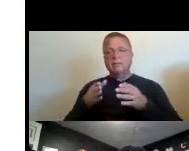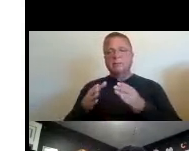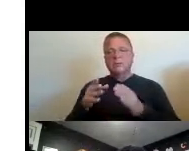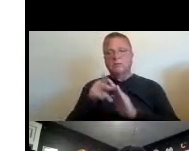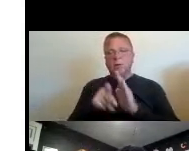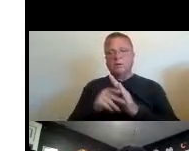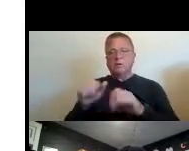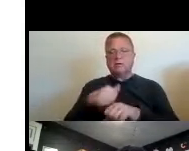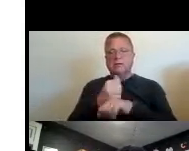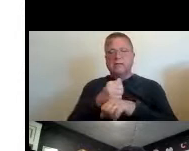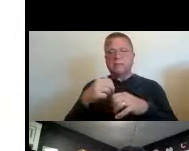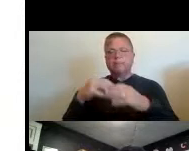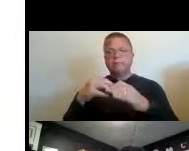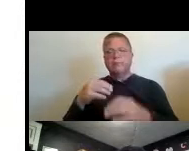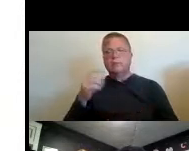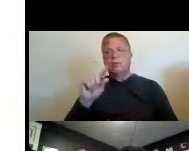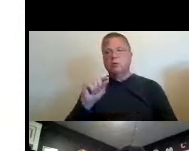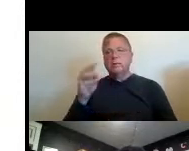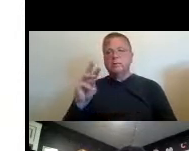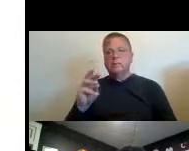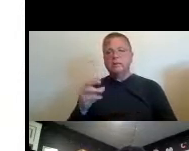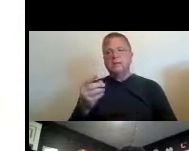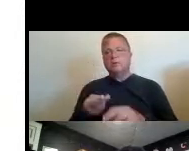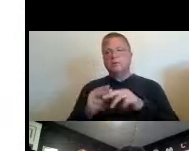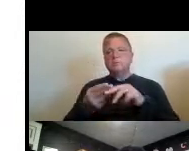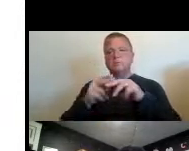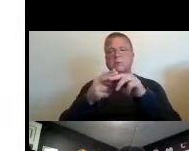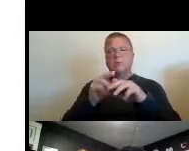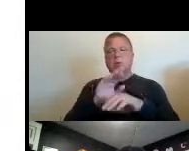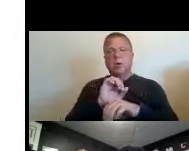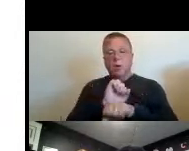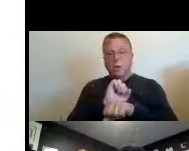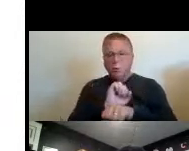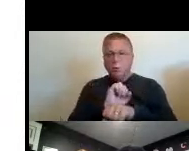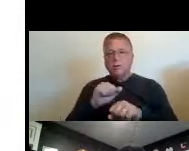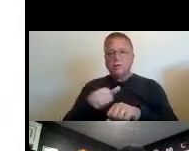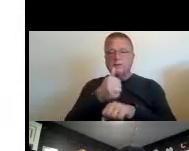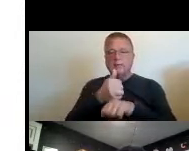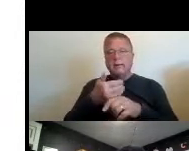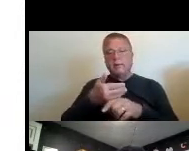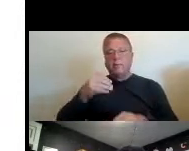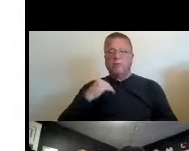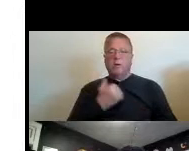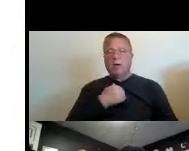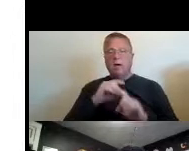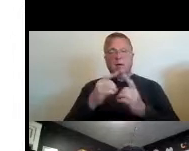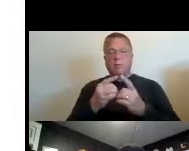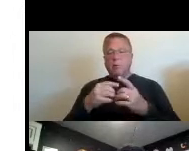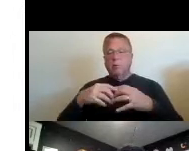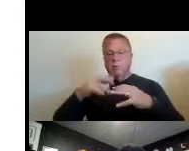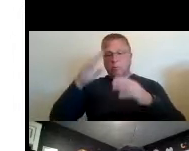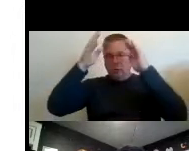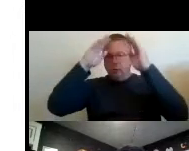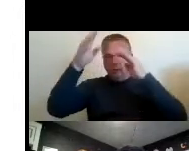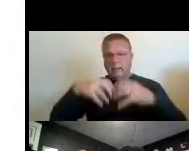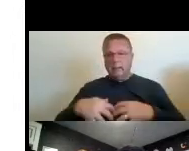in 2016. So we are just building on the work that was set even before our department was in existence. Next slide.